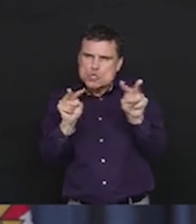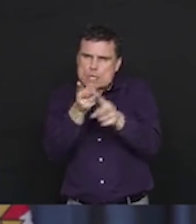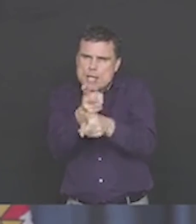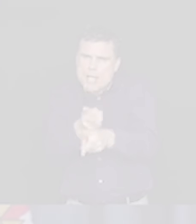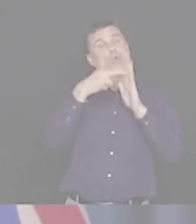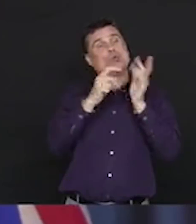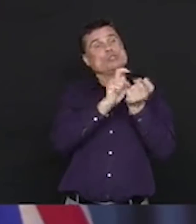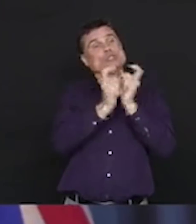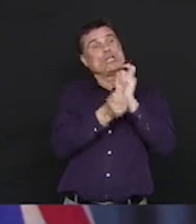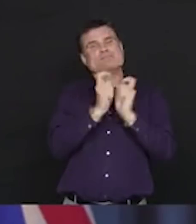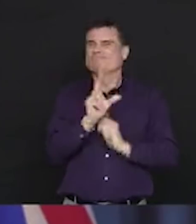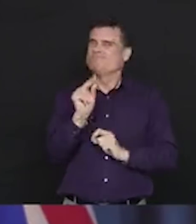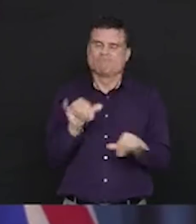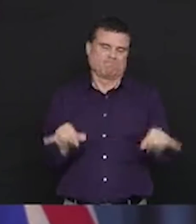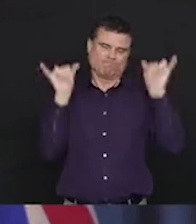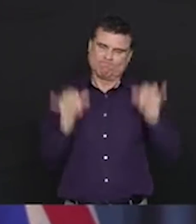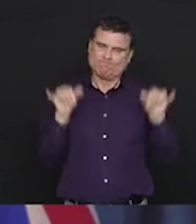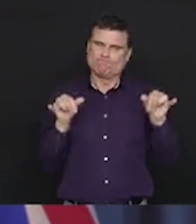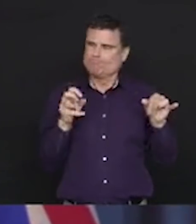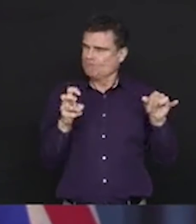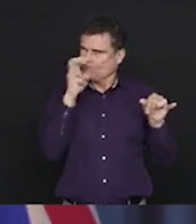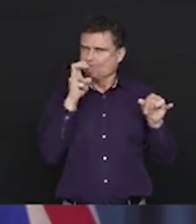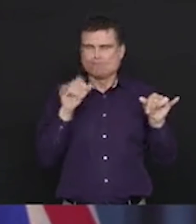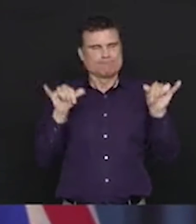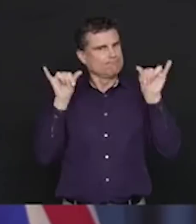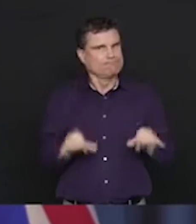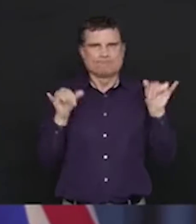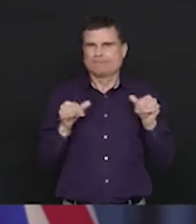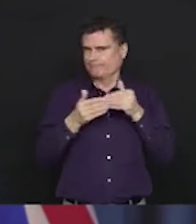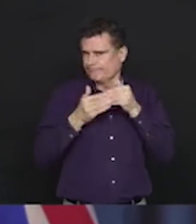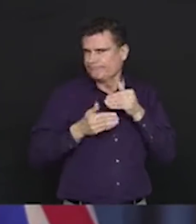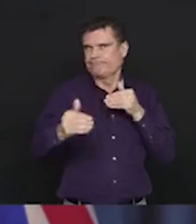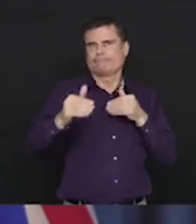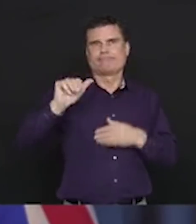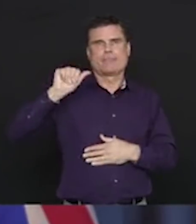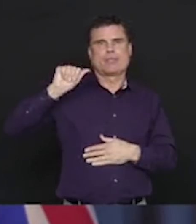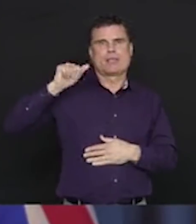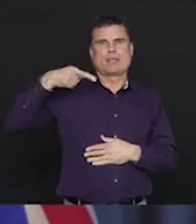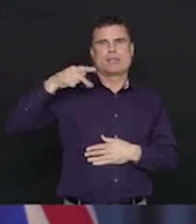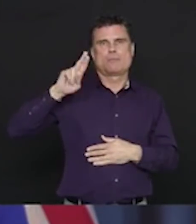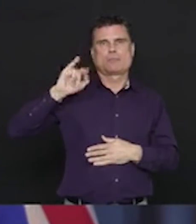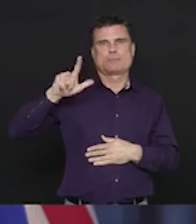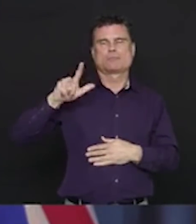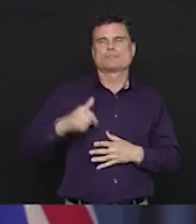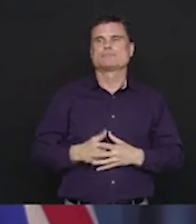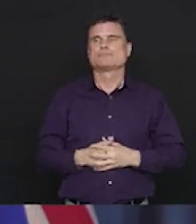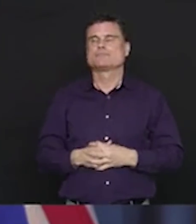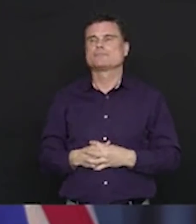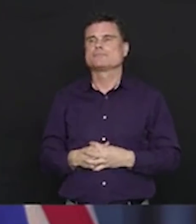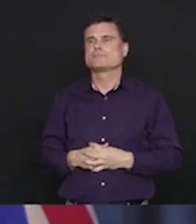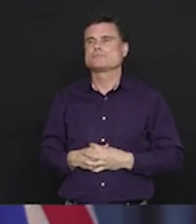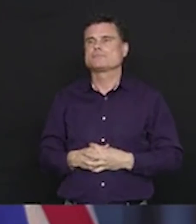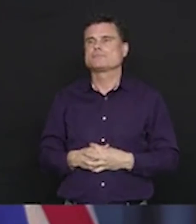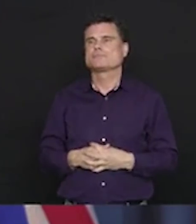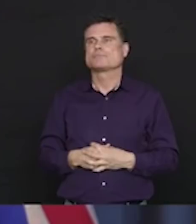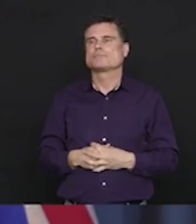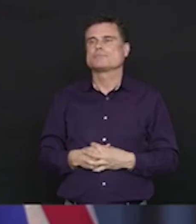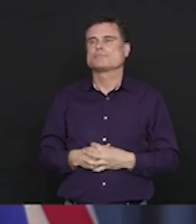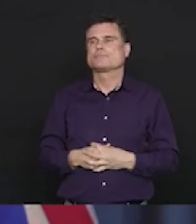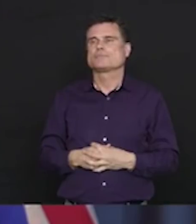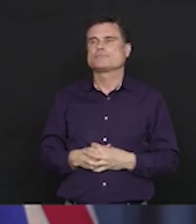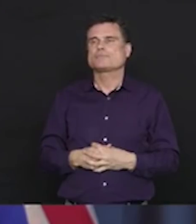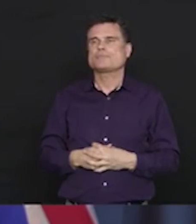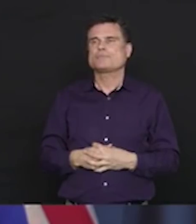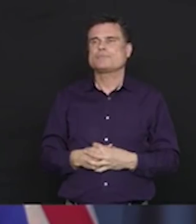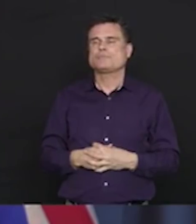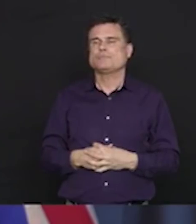well. I haven't given up entirely the hope that we might get a reprieve during the summer, as we do with influenza and